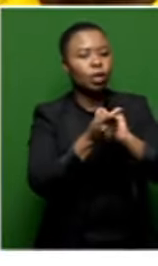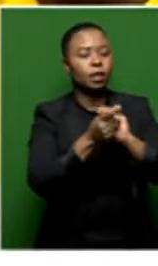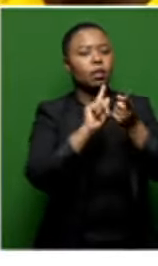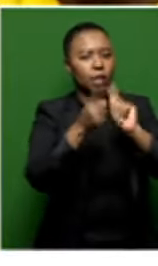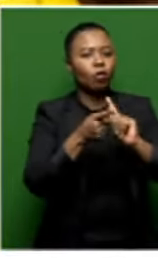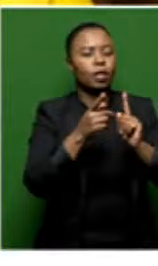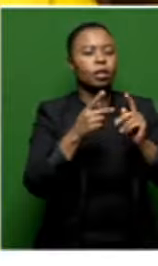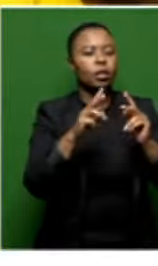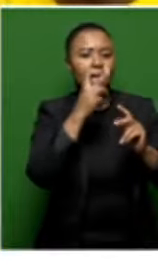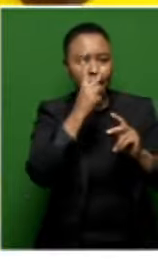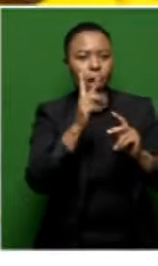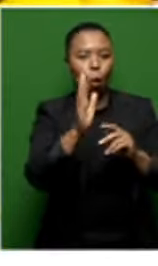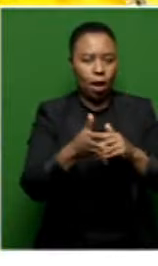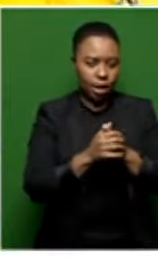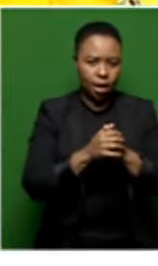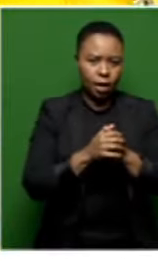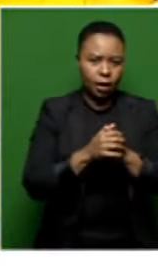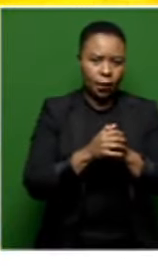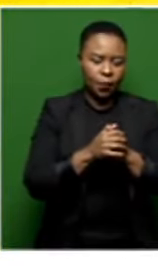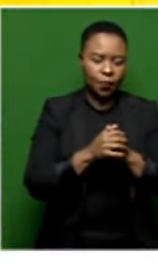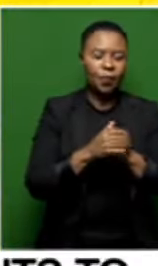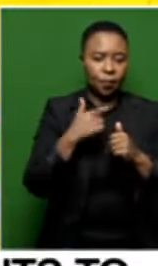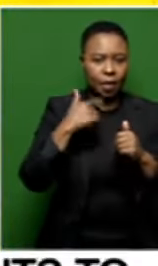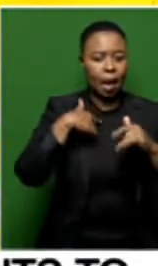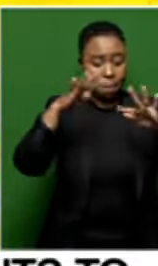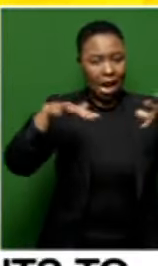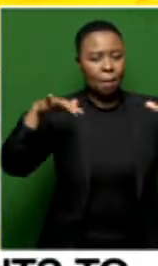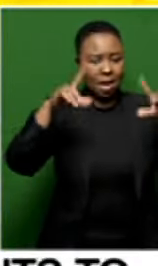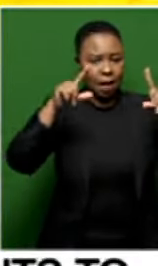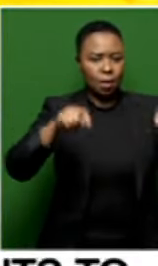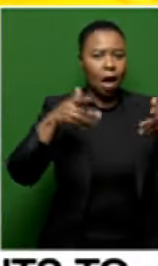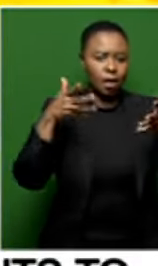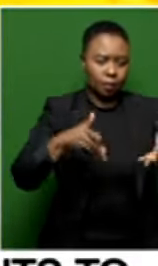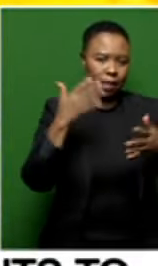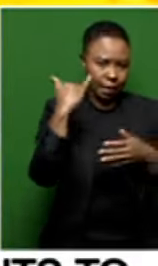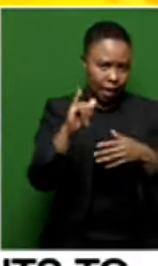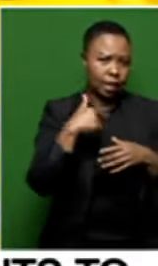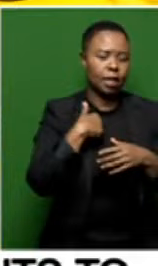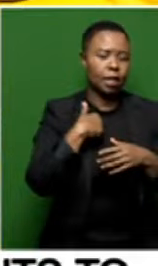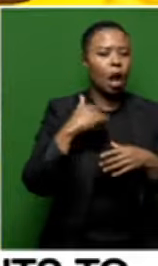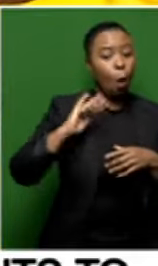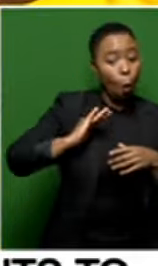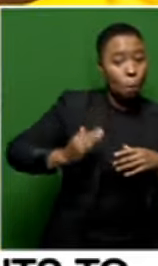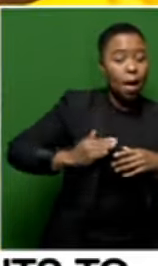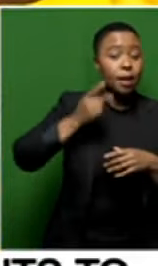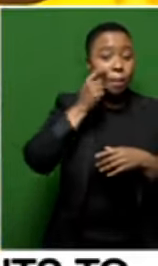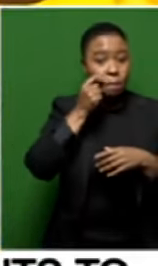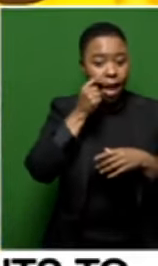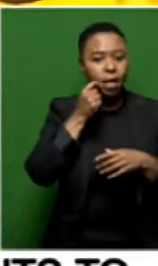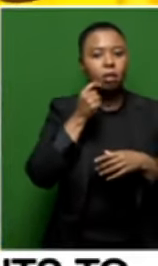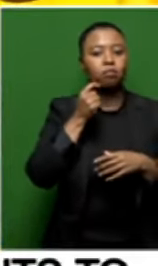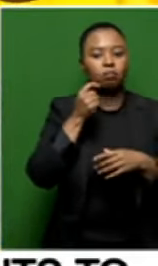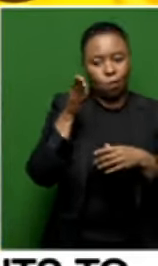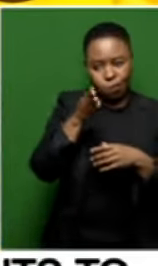Parliament in Cape Town, but I will have men and women here who will get instructions from